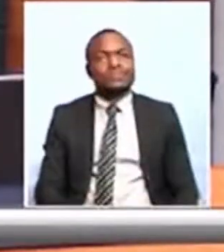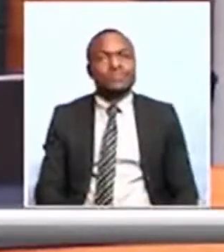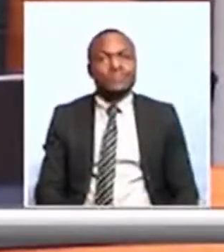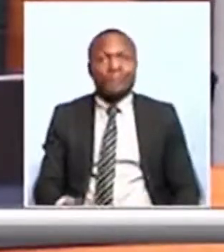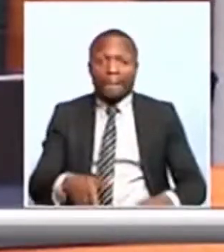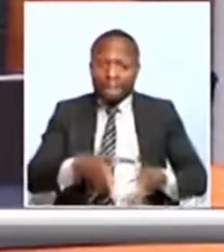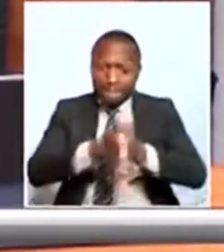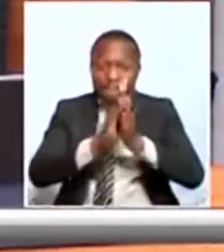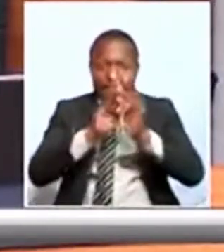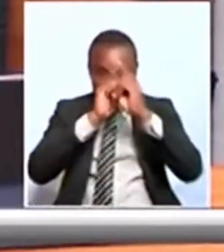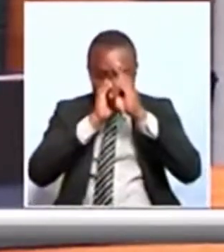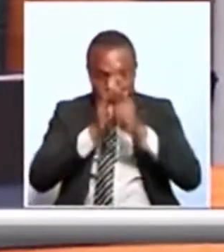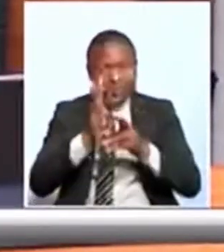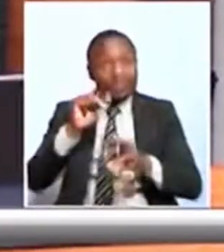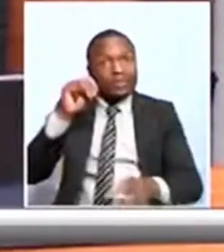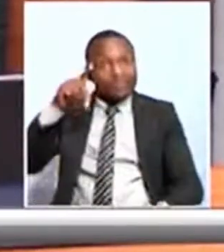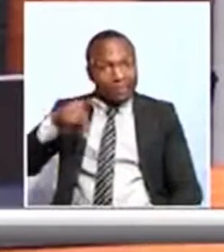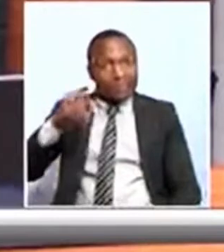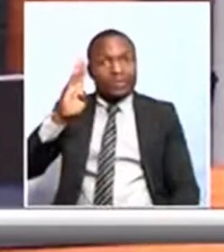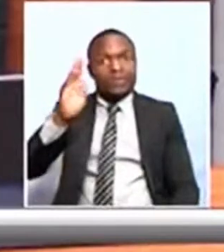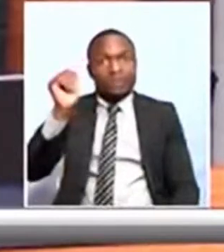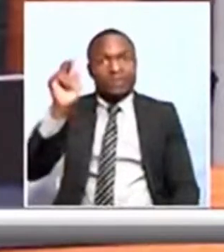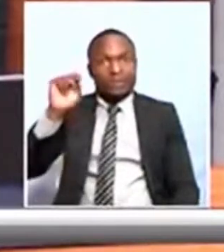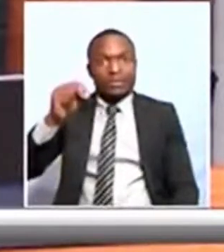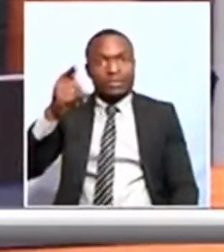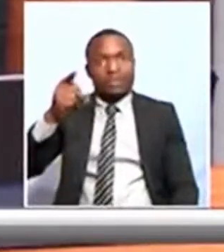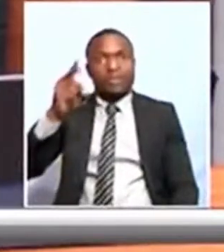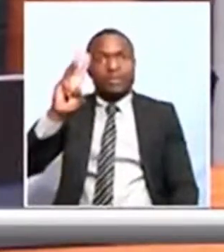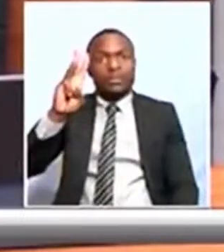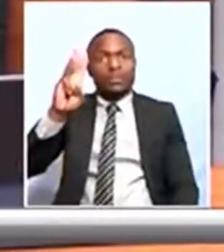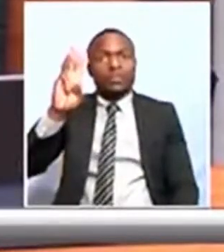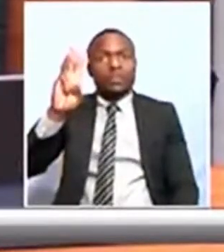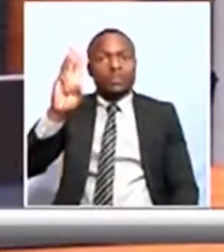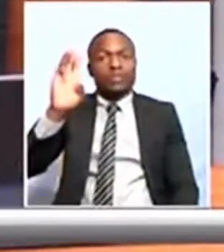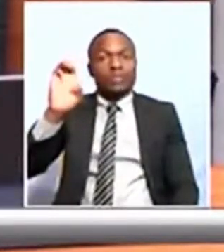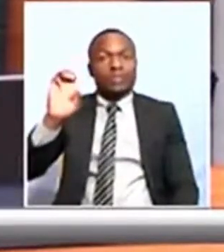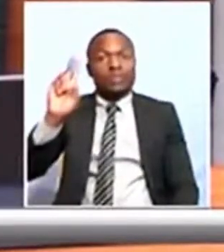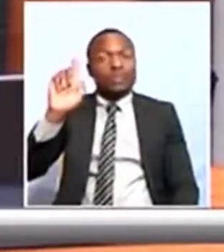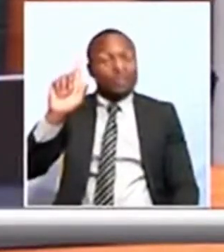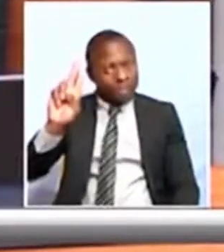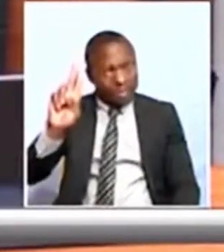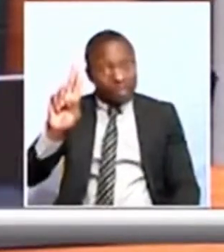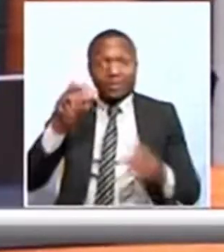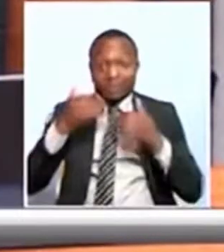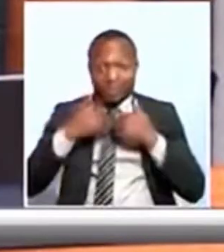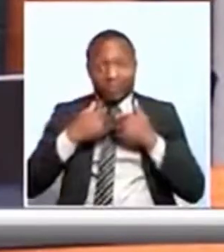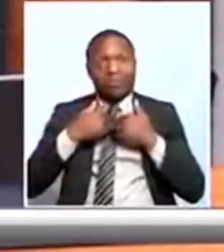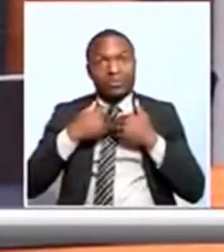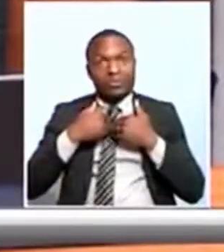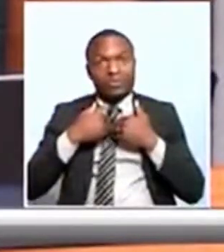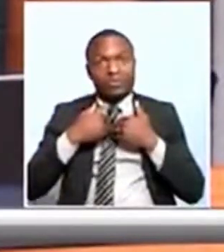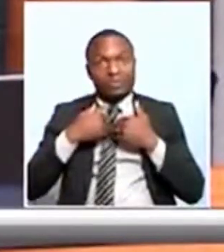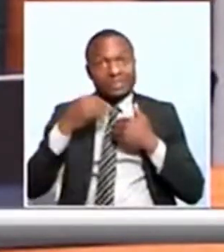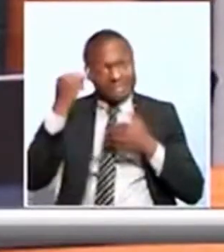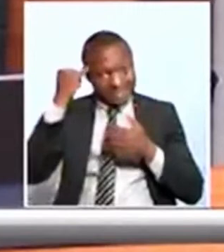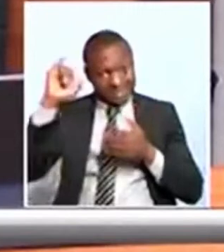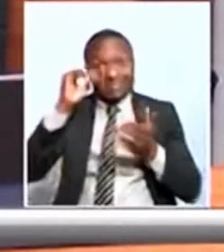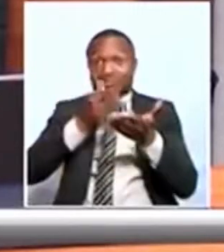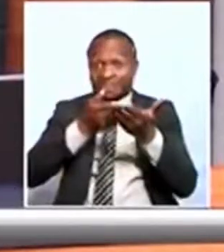asked by the honorable member for Bangweulu, who had the motive over this question. I think, like